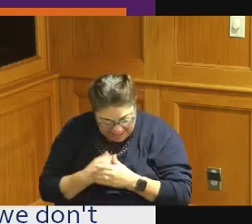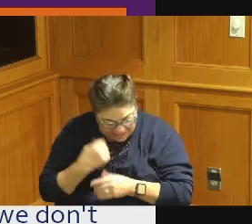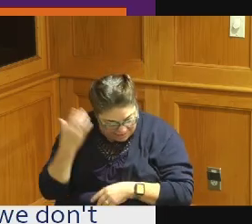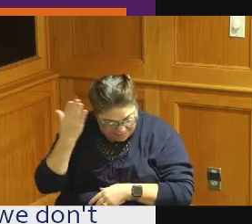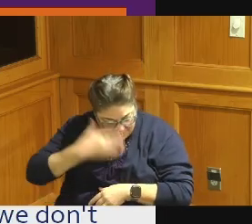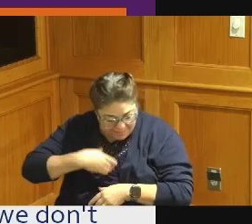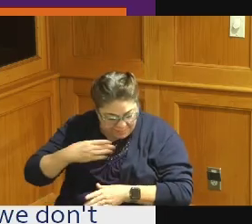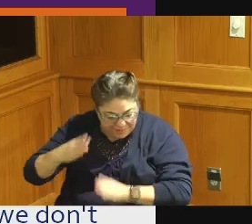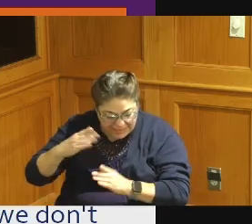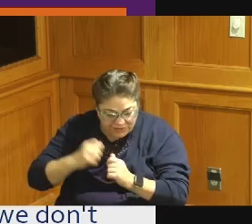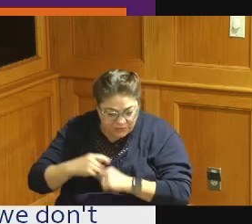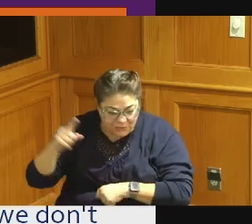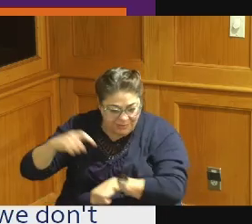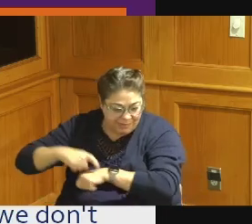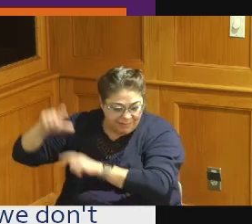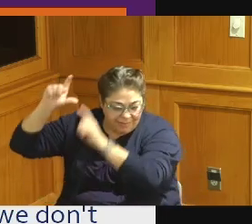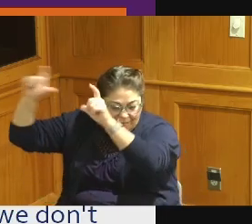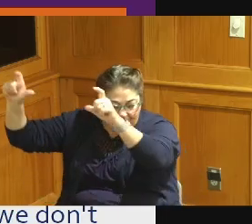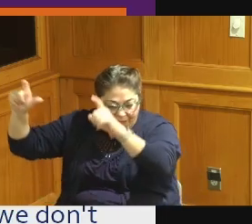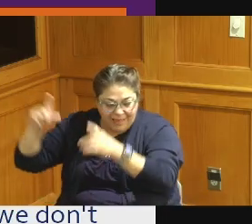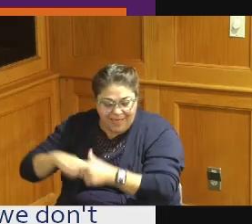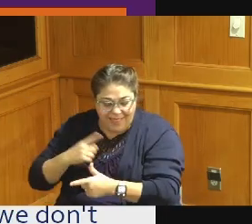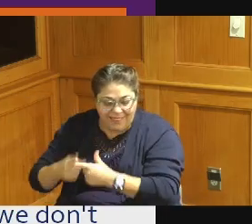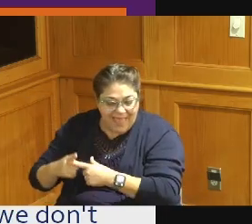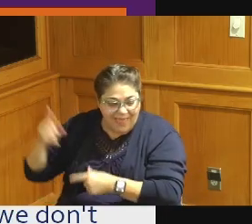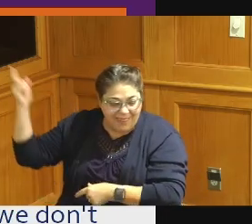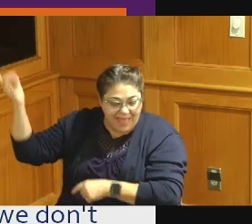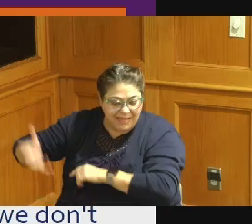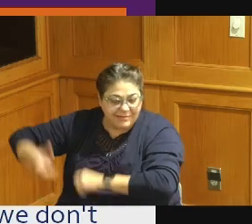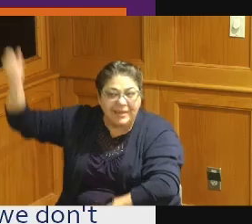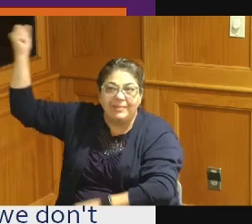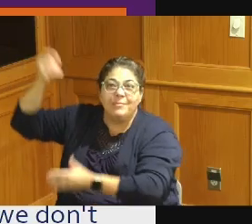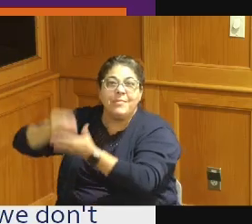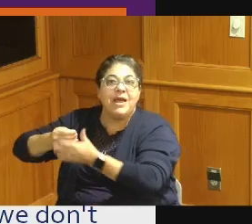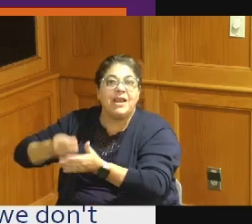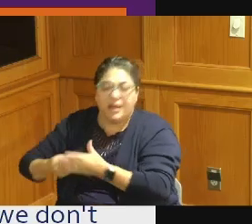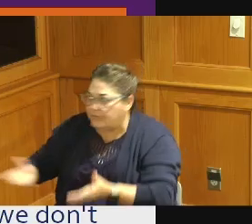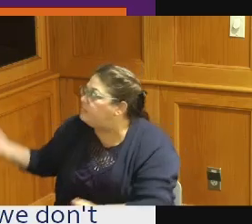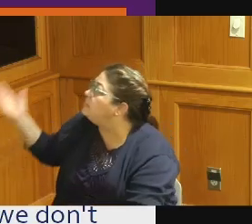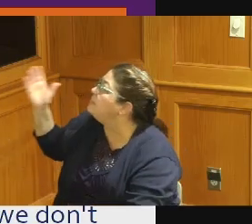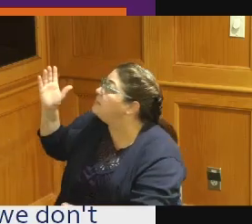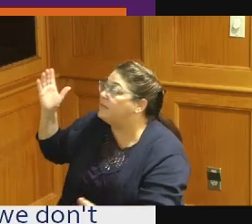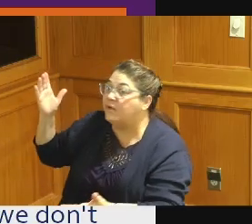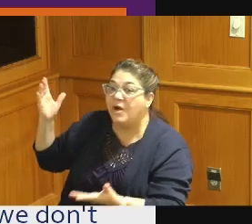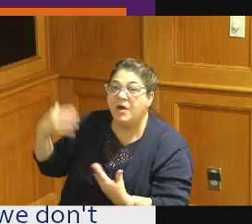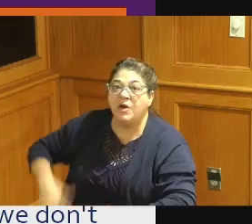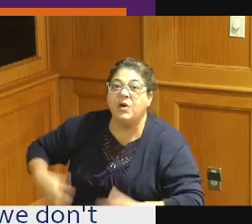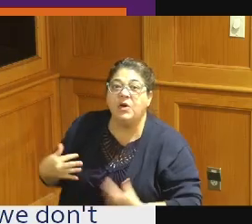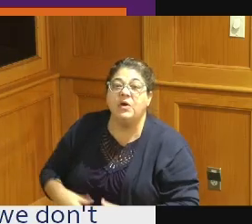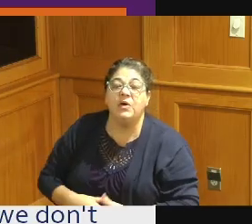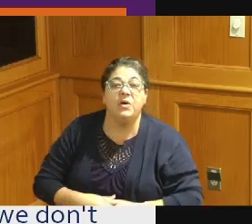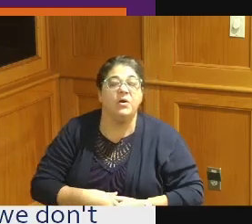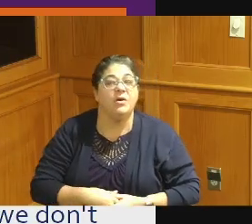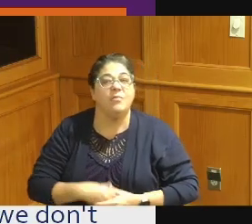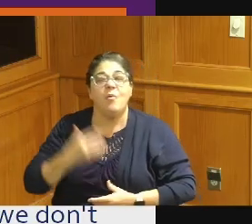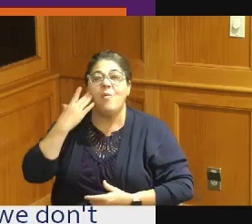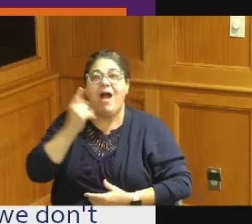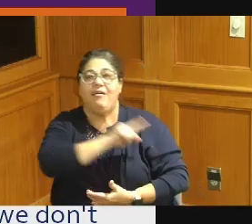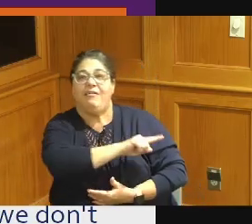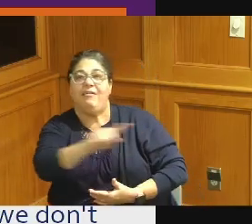and there's money we've got to give back to the federal government because we didn't deploy it. Particularly when we have lots of other projects in the